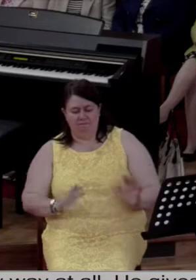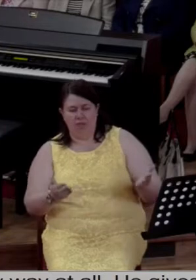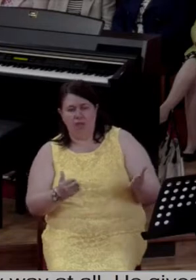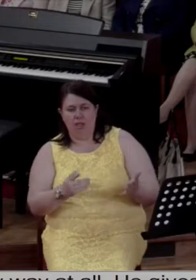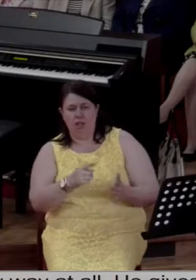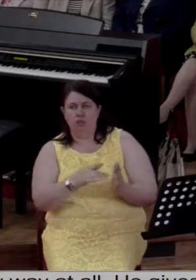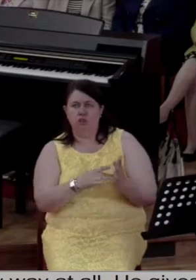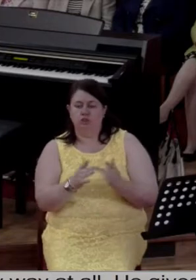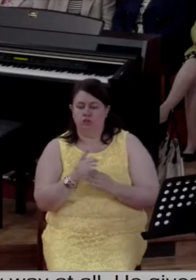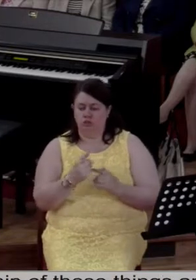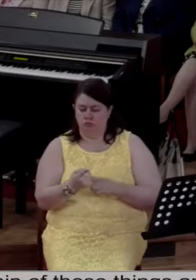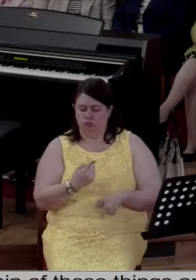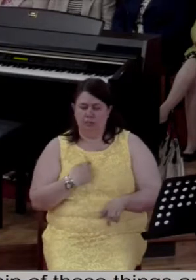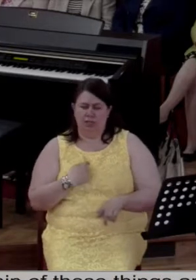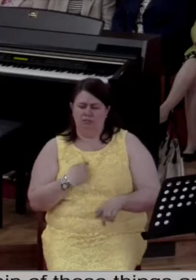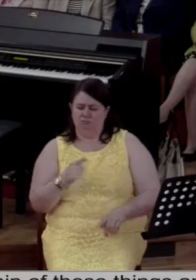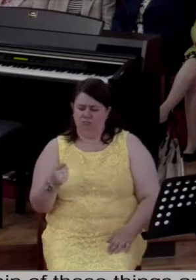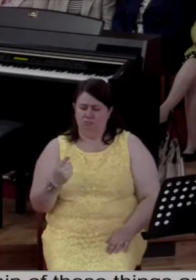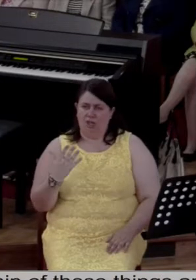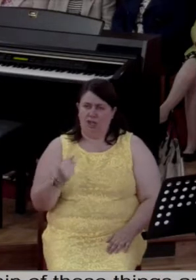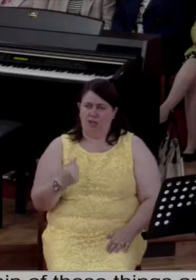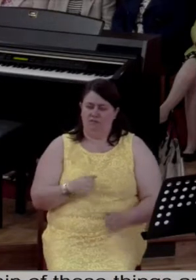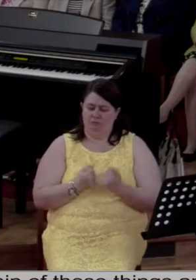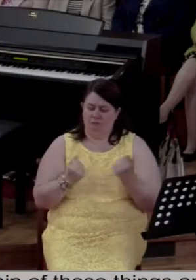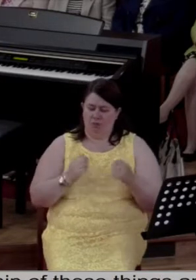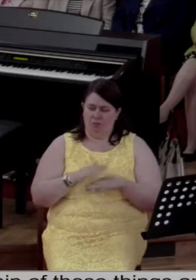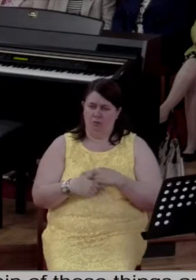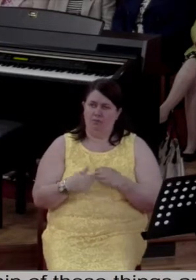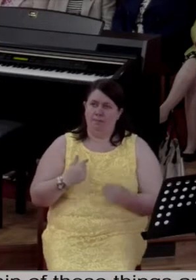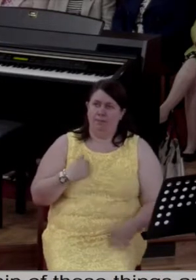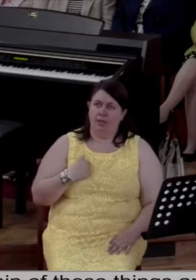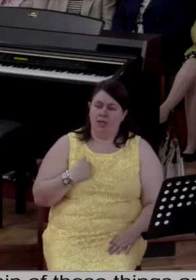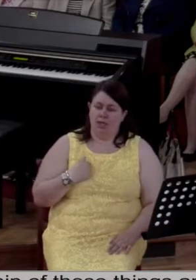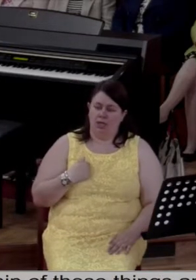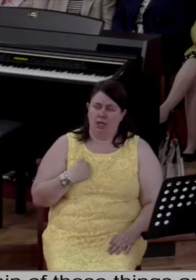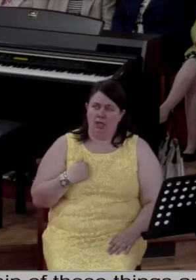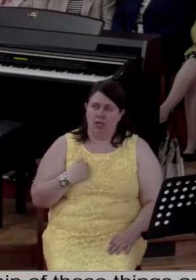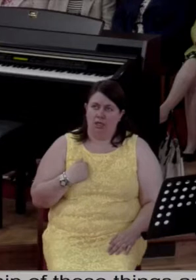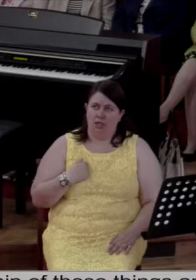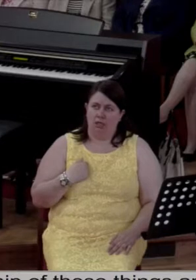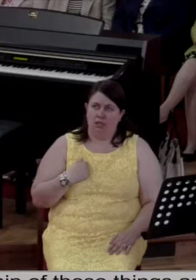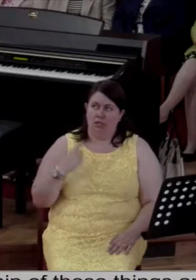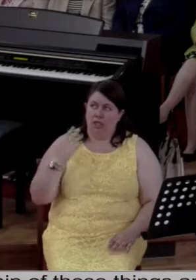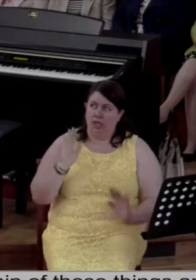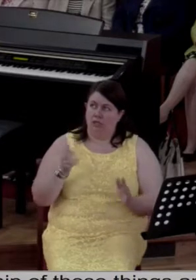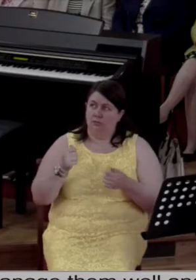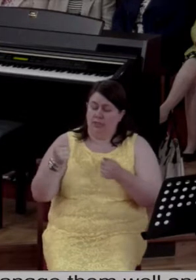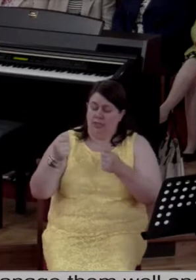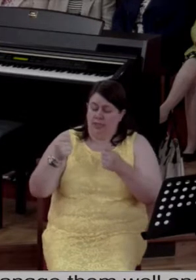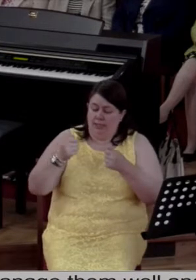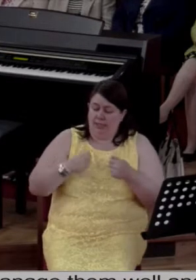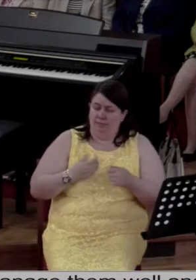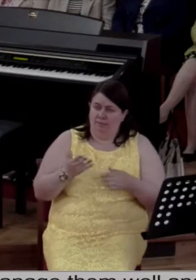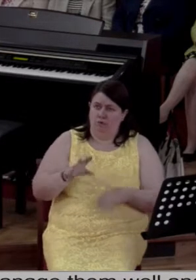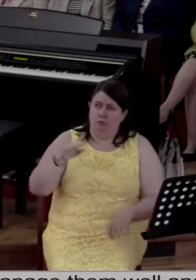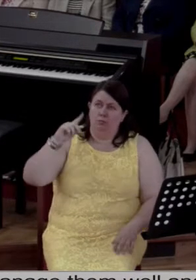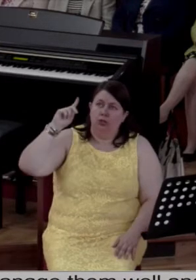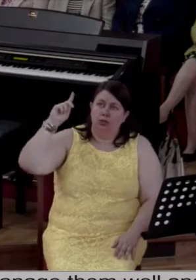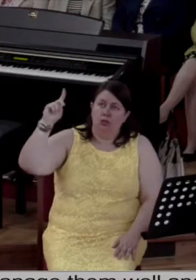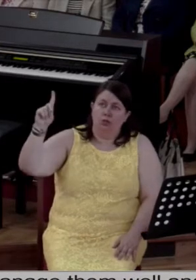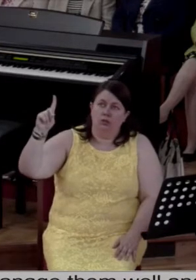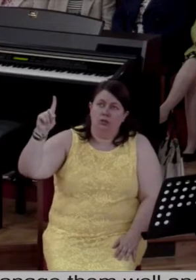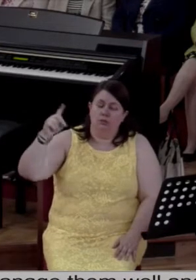reply? "You would have no power over me unless it was given you by the one who sent me.